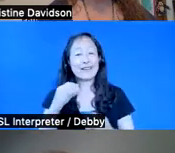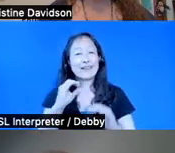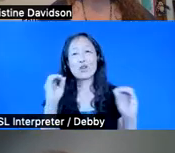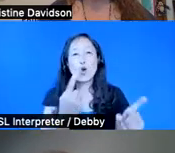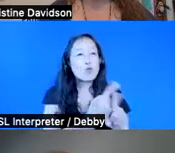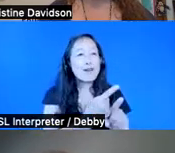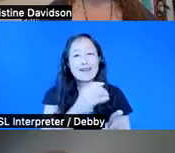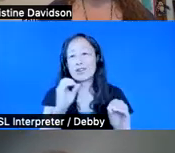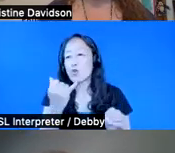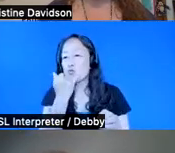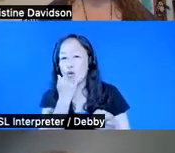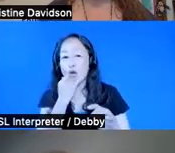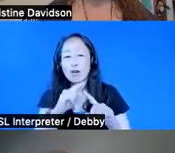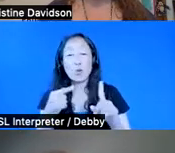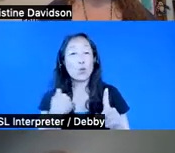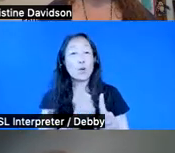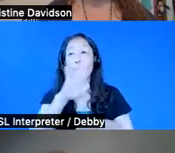that's written here.